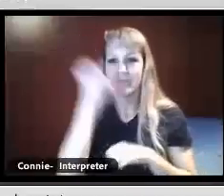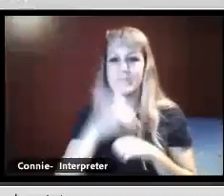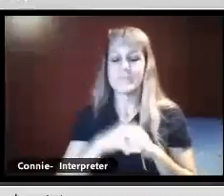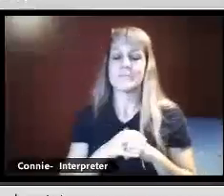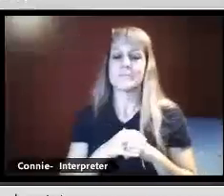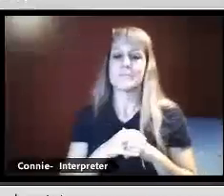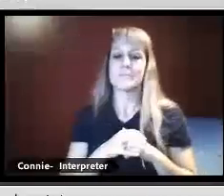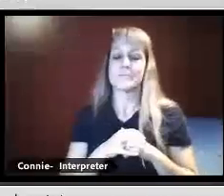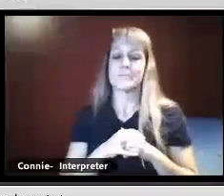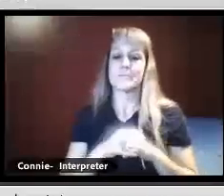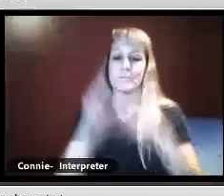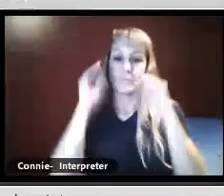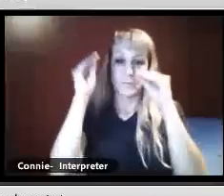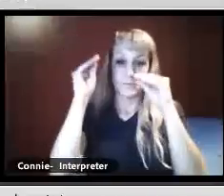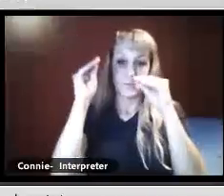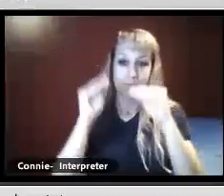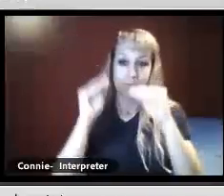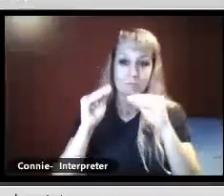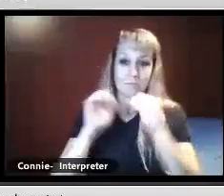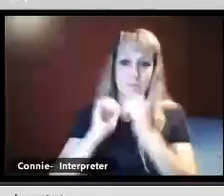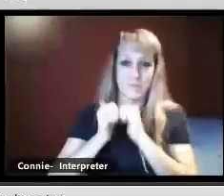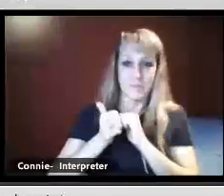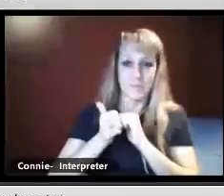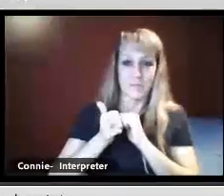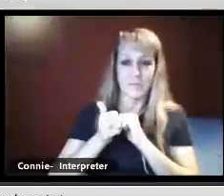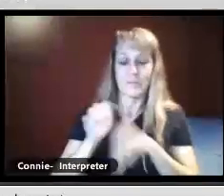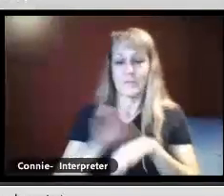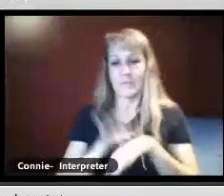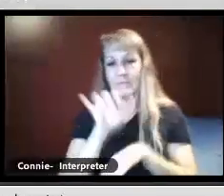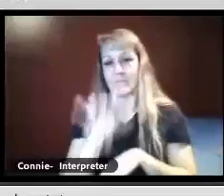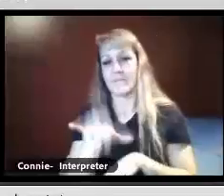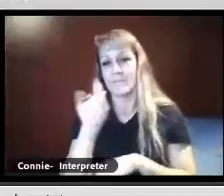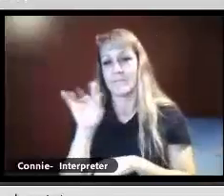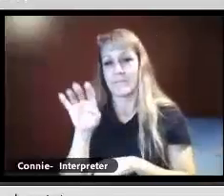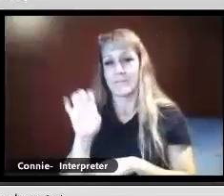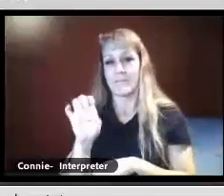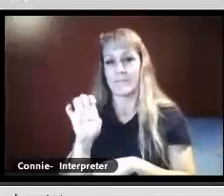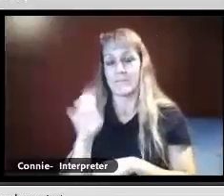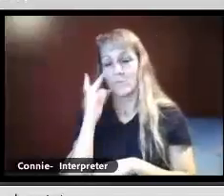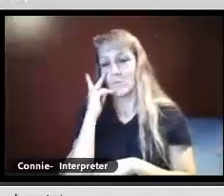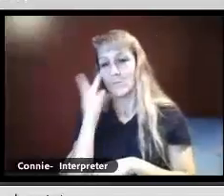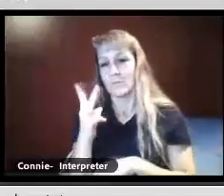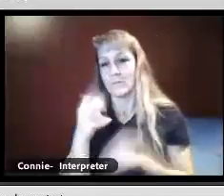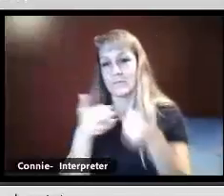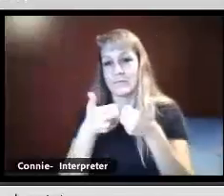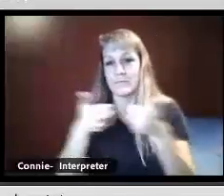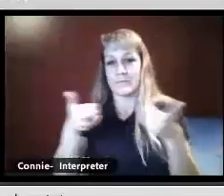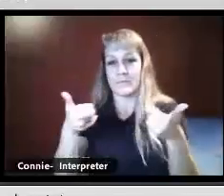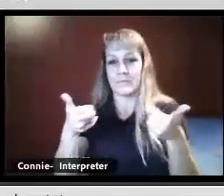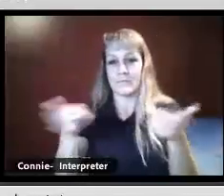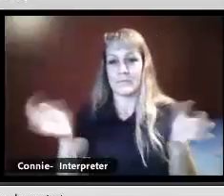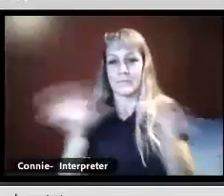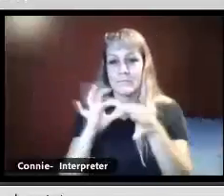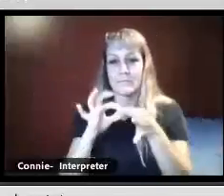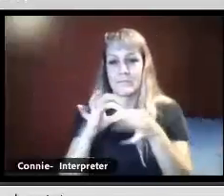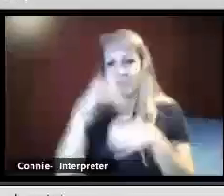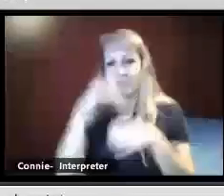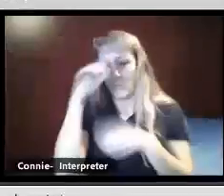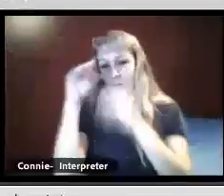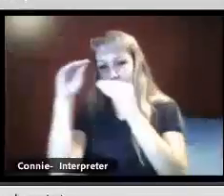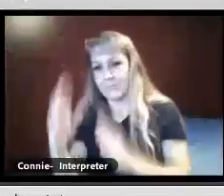and ideas for teaching them can be found on this site. Of course, as you see that there's a separate link here for teachers, and then